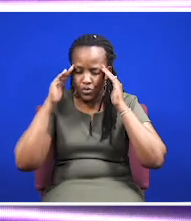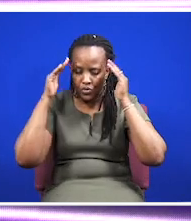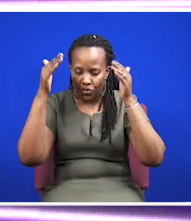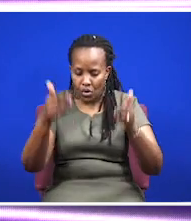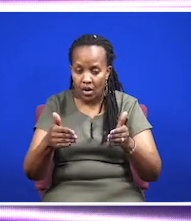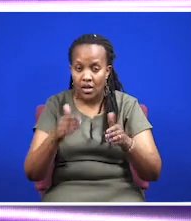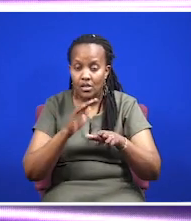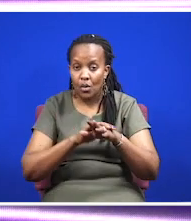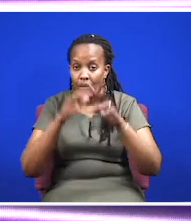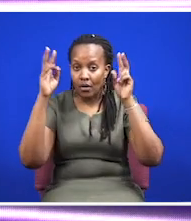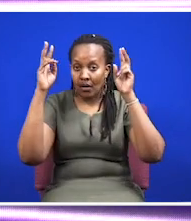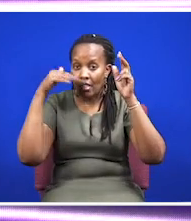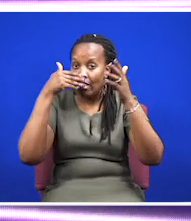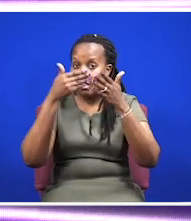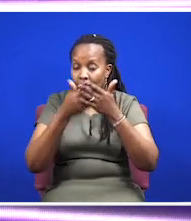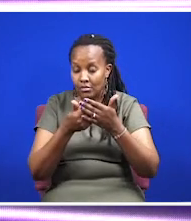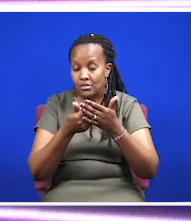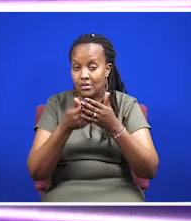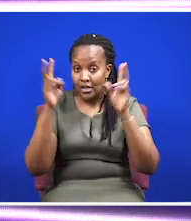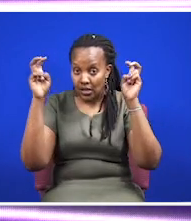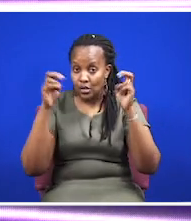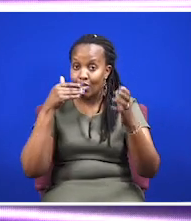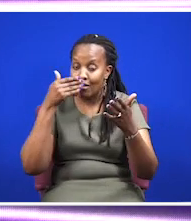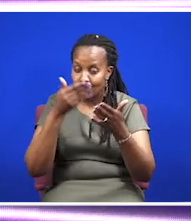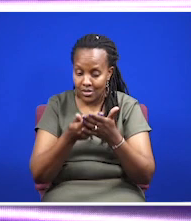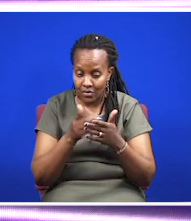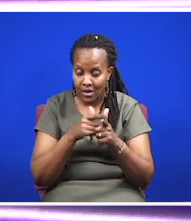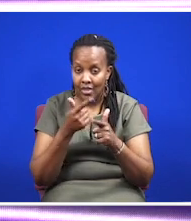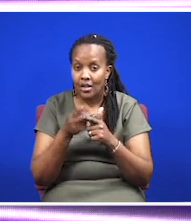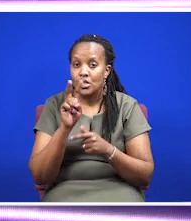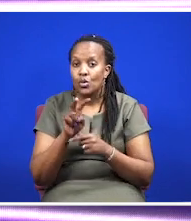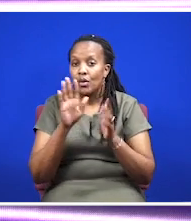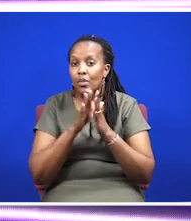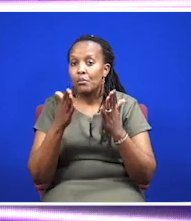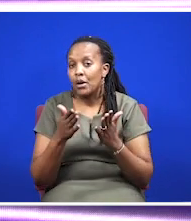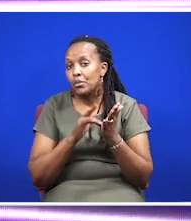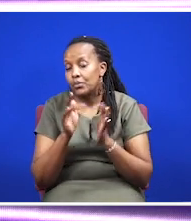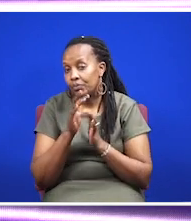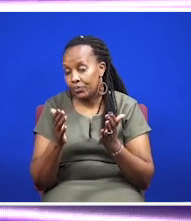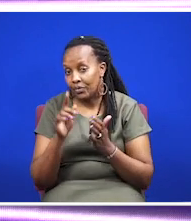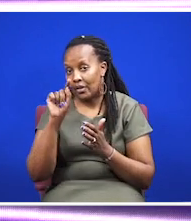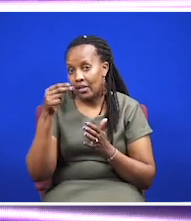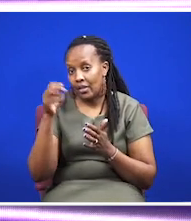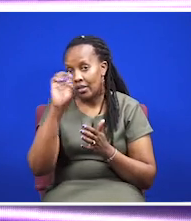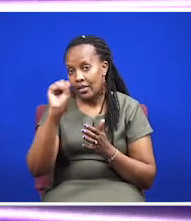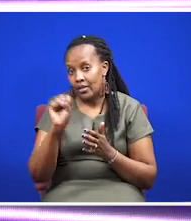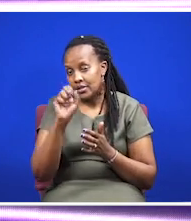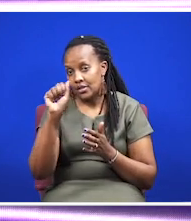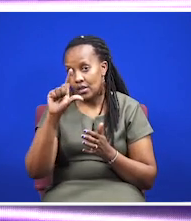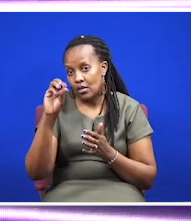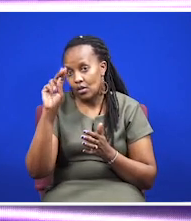thanksgiving, I turn to the book of 1 Thessalonians chapter 5, verse 16 all the way to